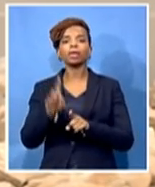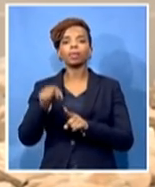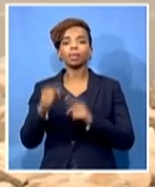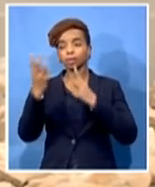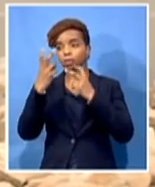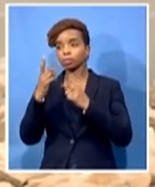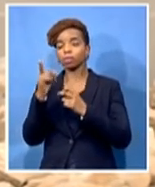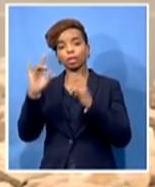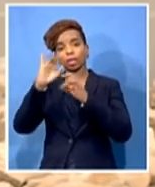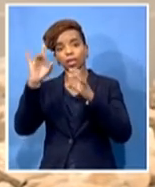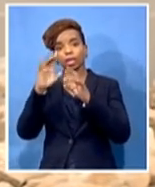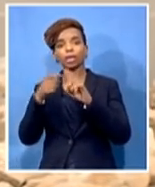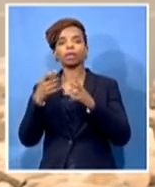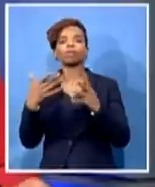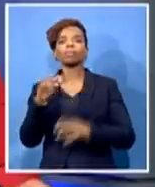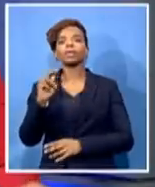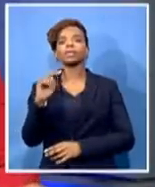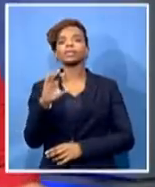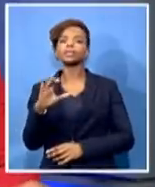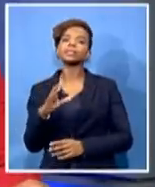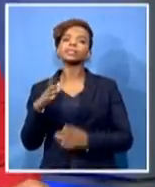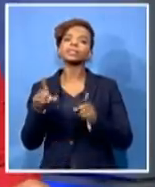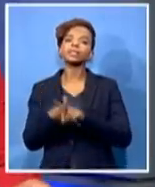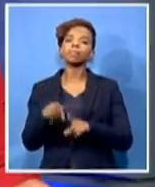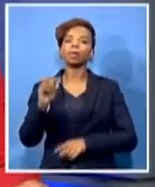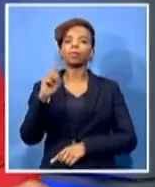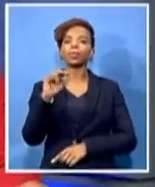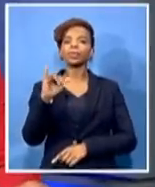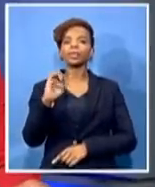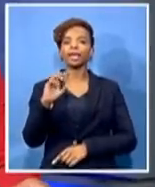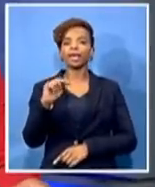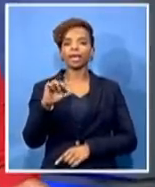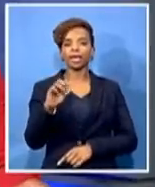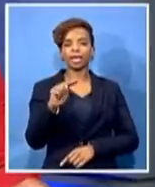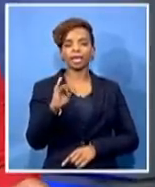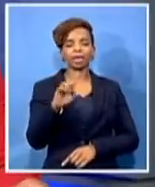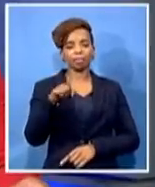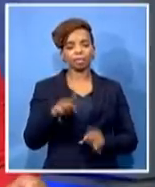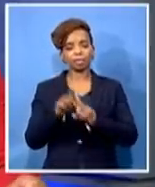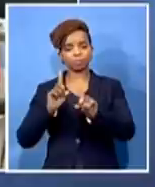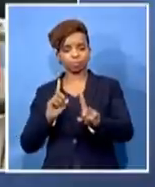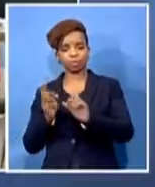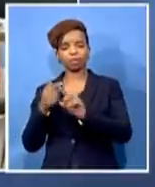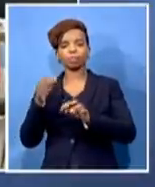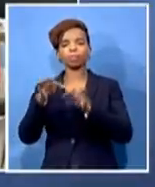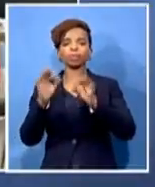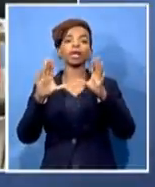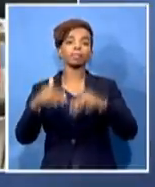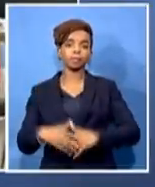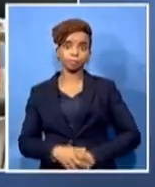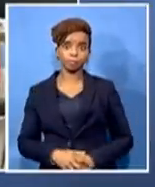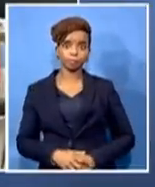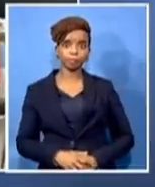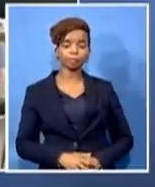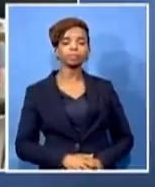Yengeni called for him to step down. Well, political analyst Levy Ndou joins us now via Skype to discuss